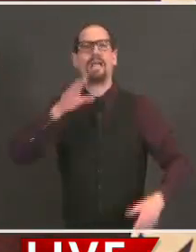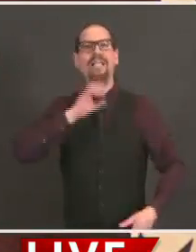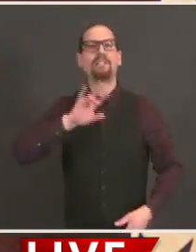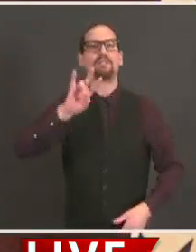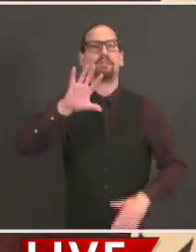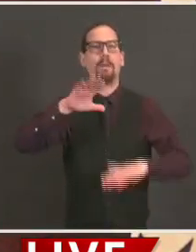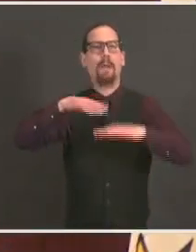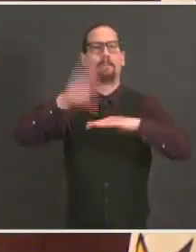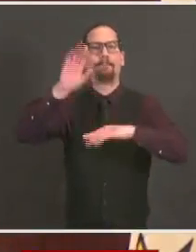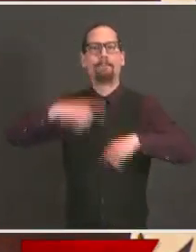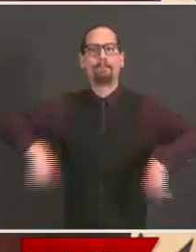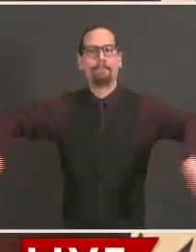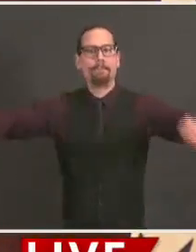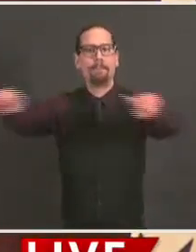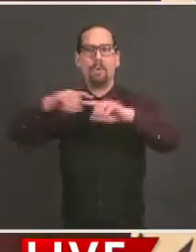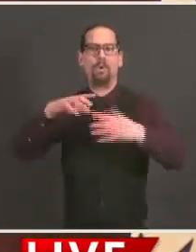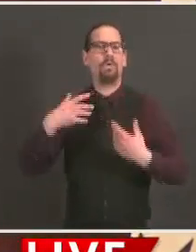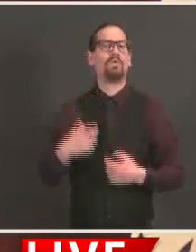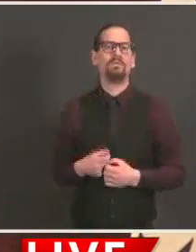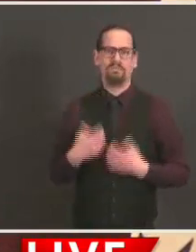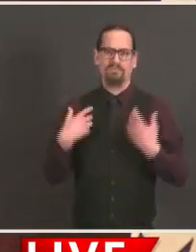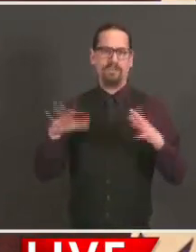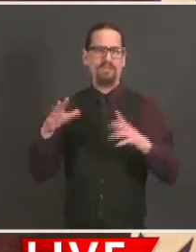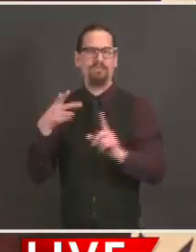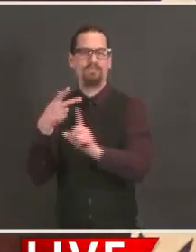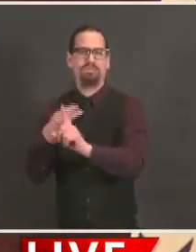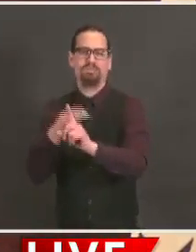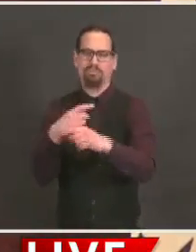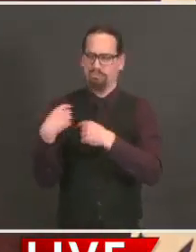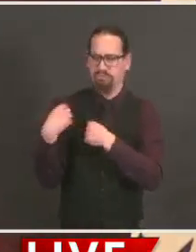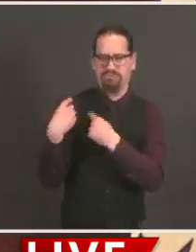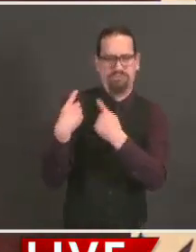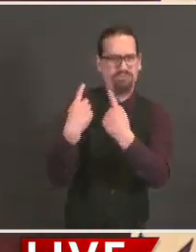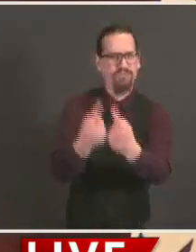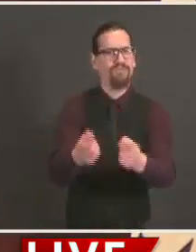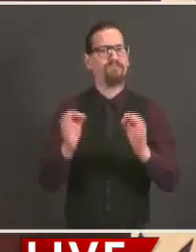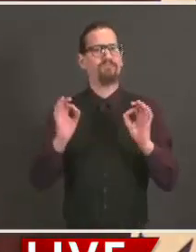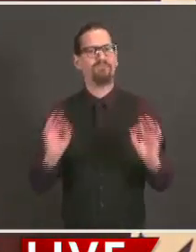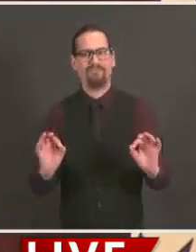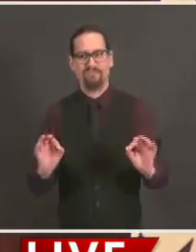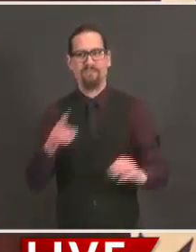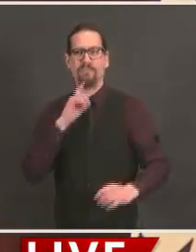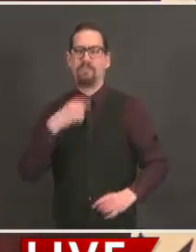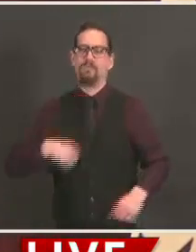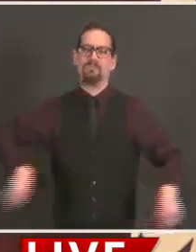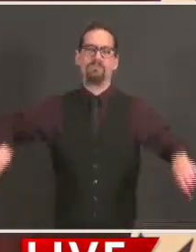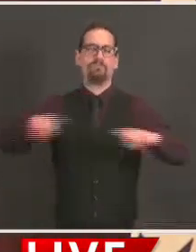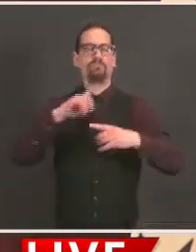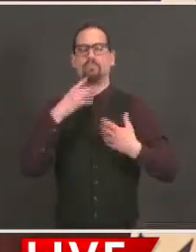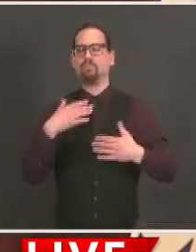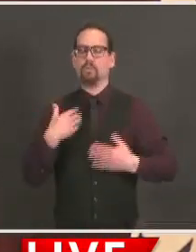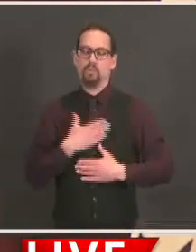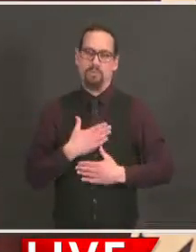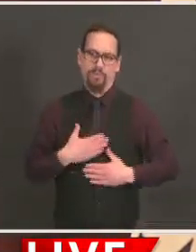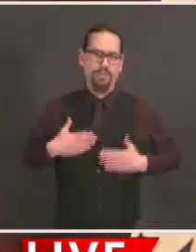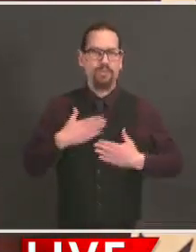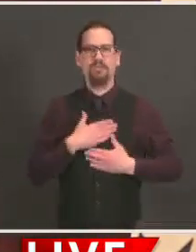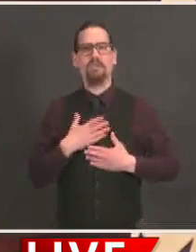is critical, we are enormously appreciative of the creativity,